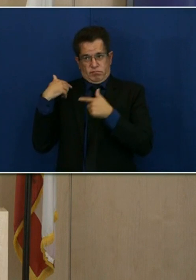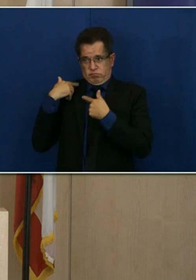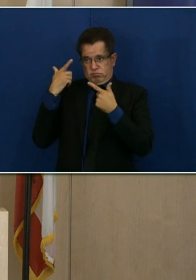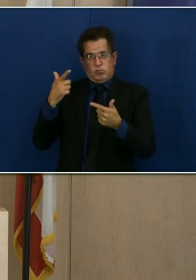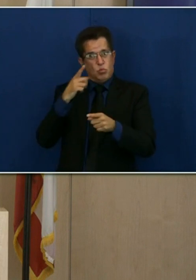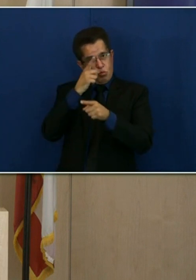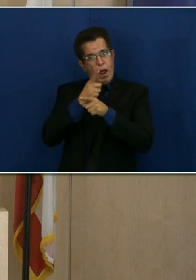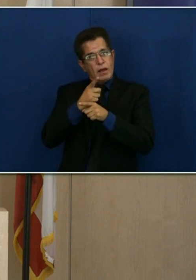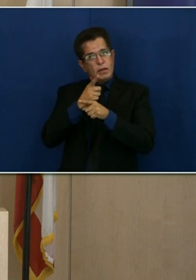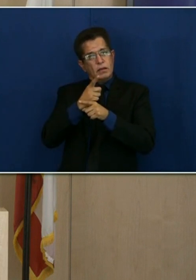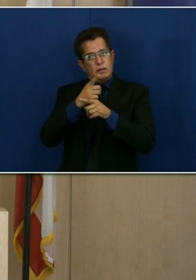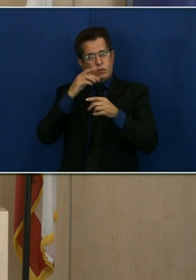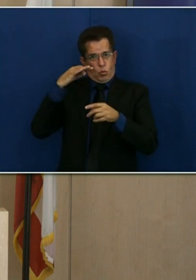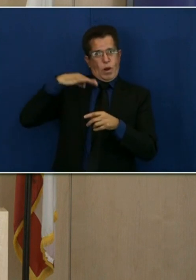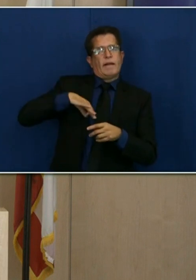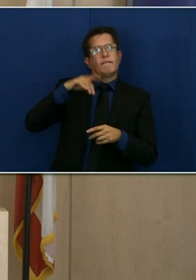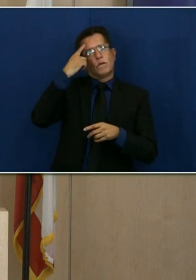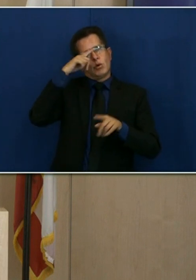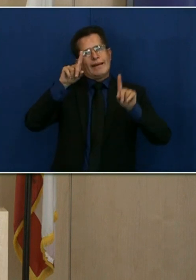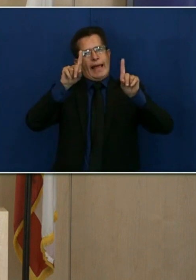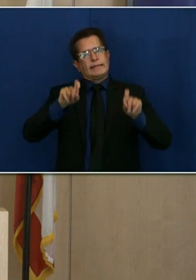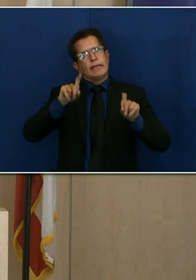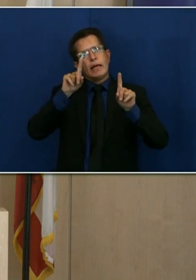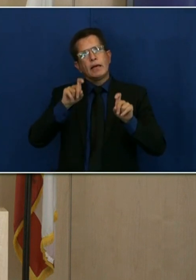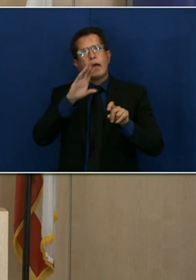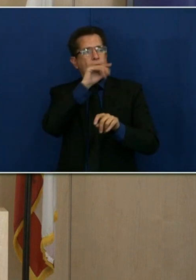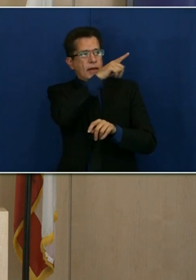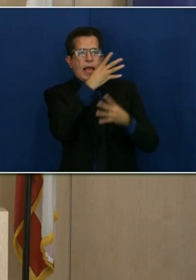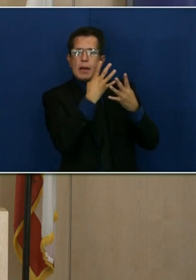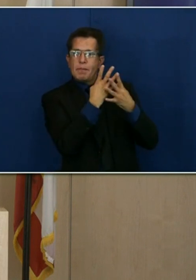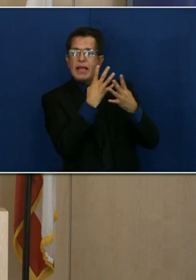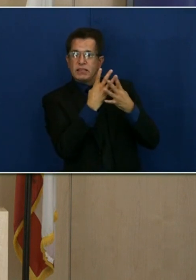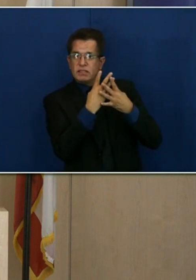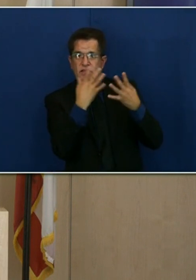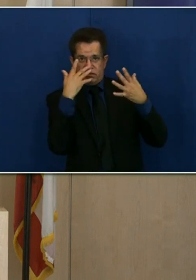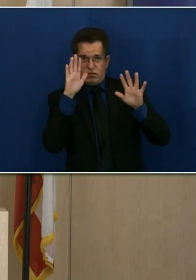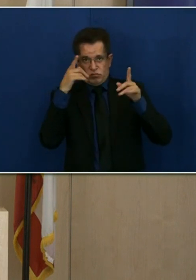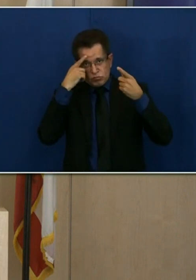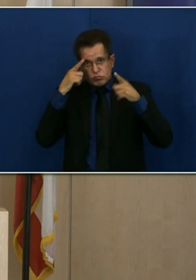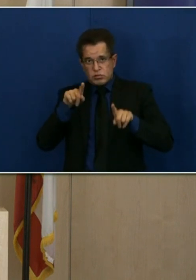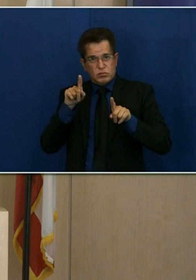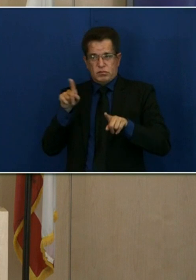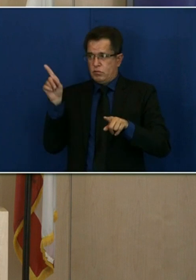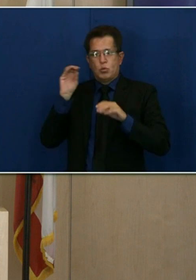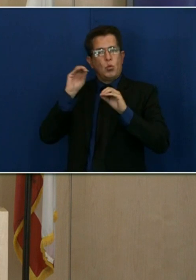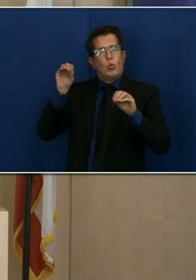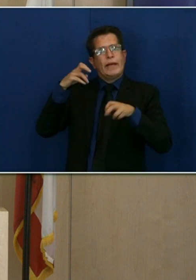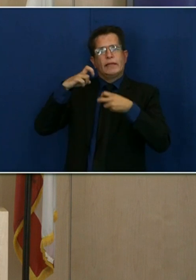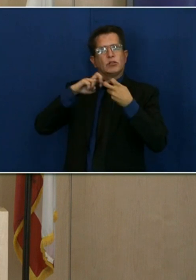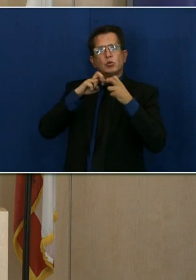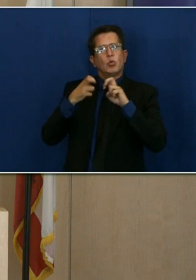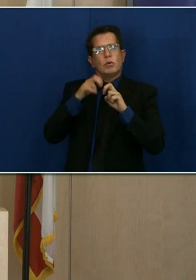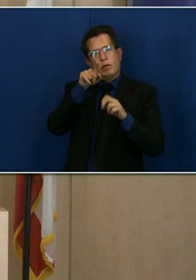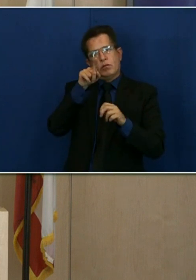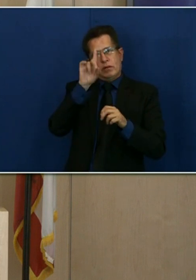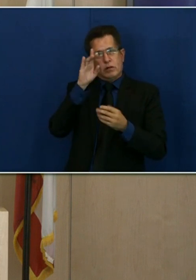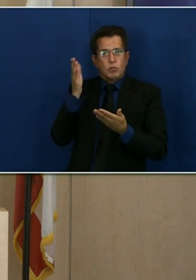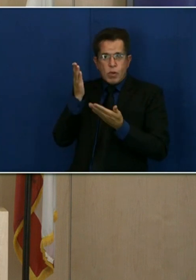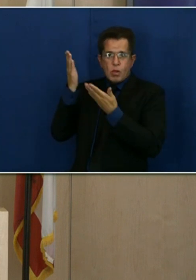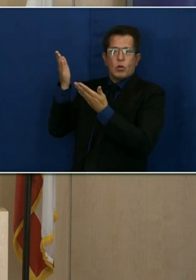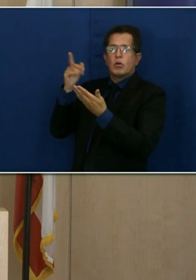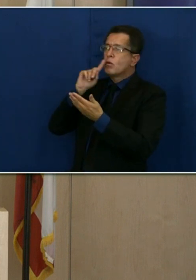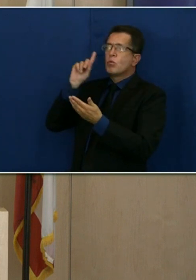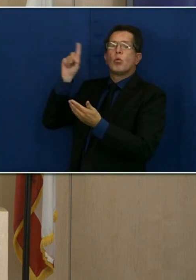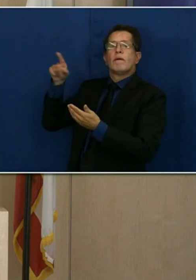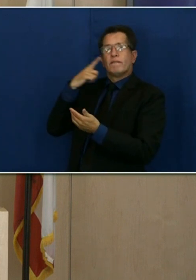for testing or inmates being included. There's no specific issue that you've included in your request